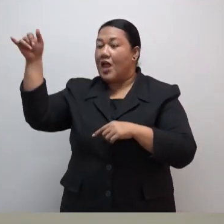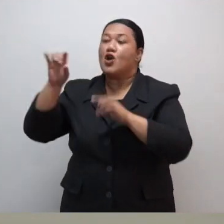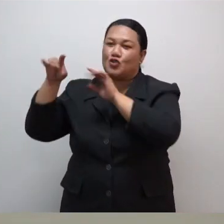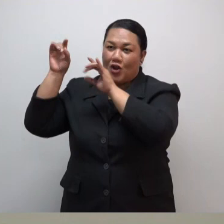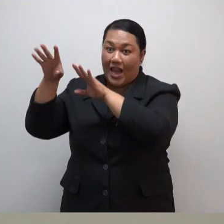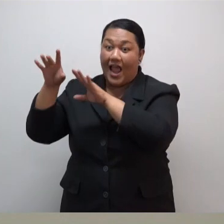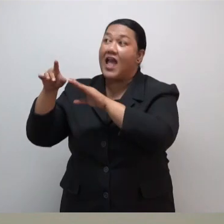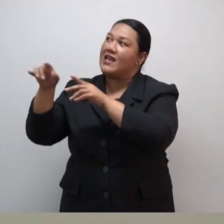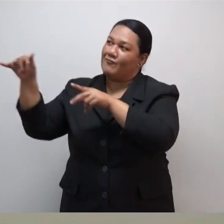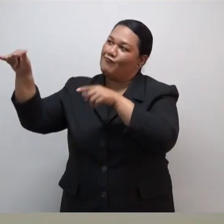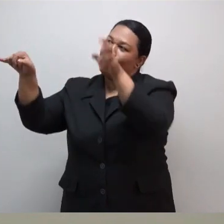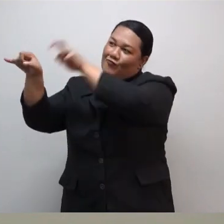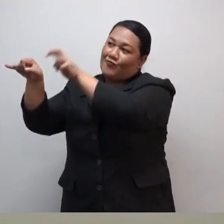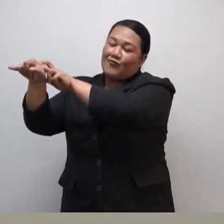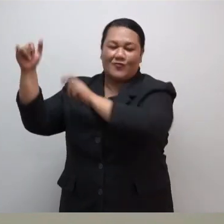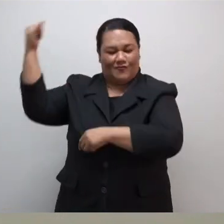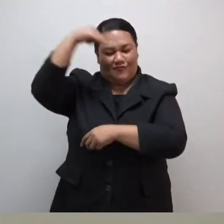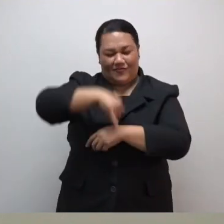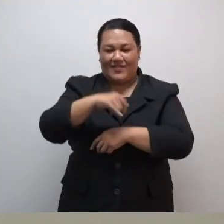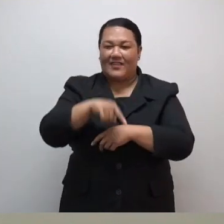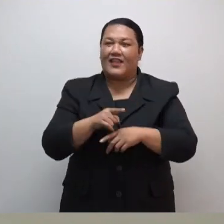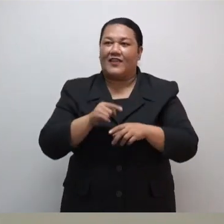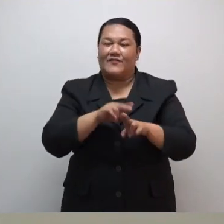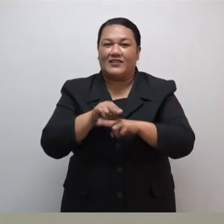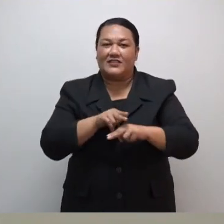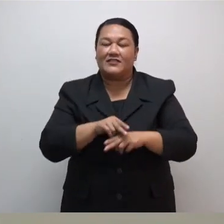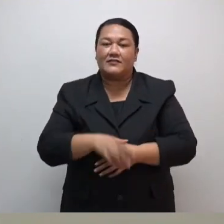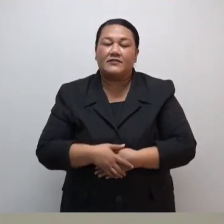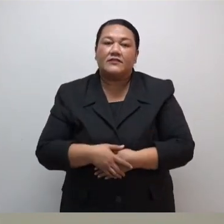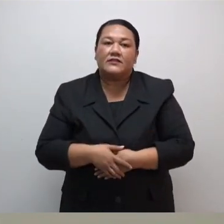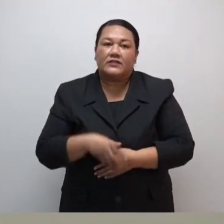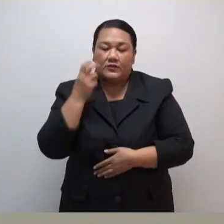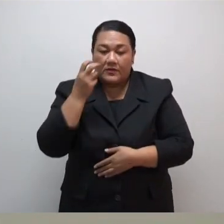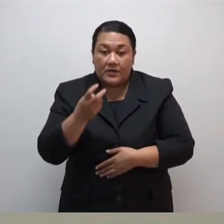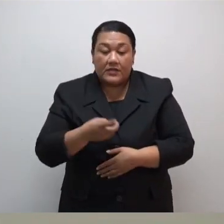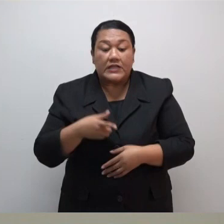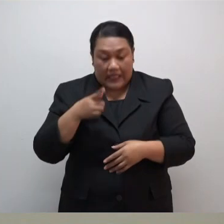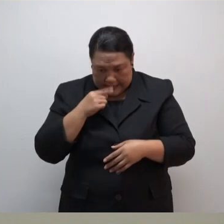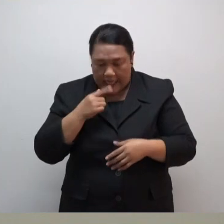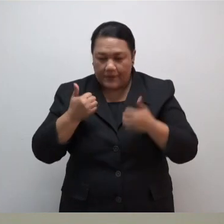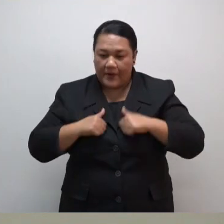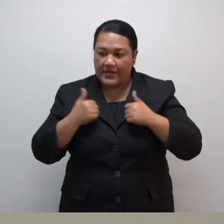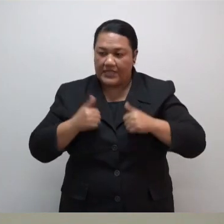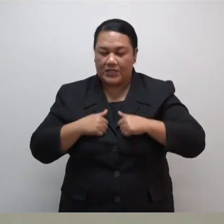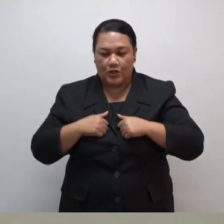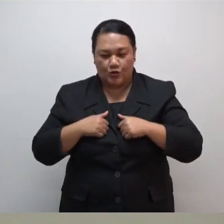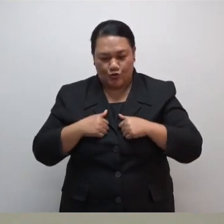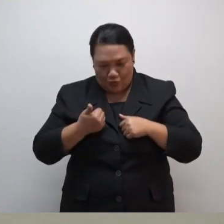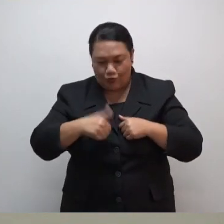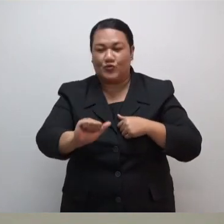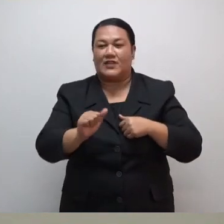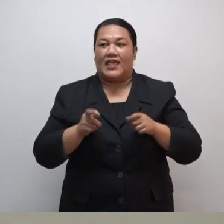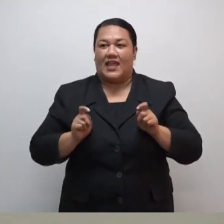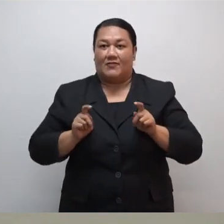That for us, of course, is critically important, that our national carrier is able to exercise those privileges also